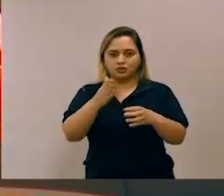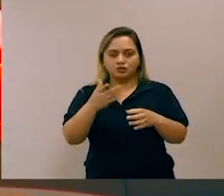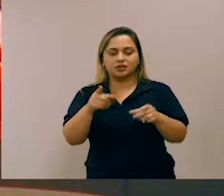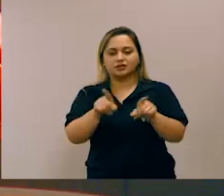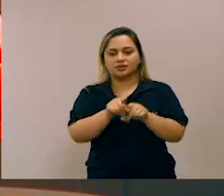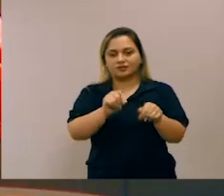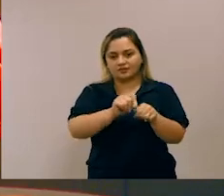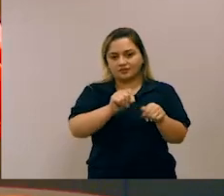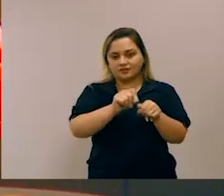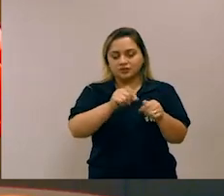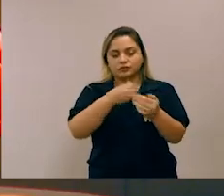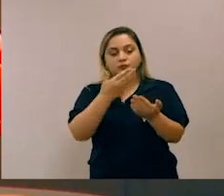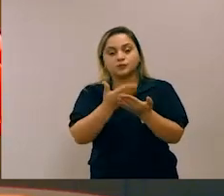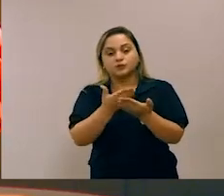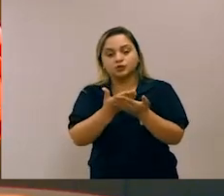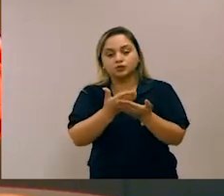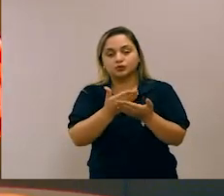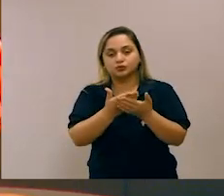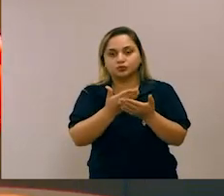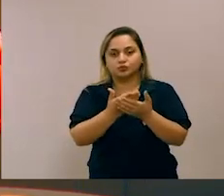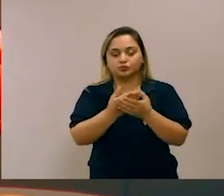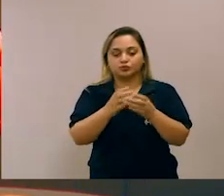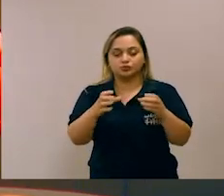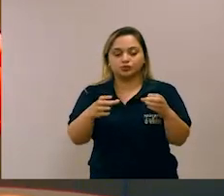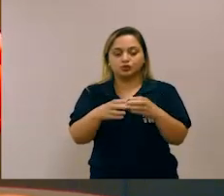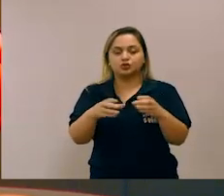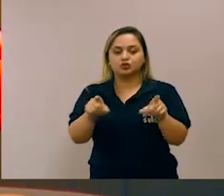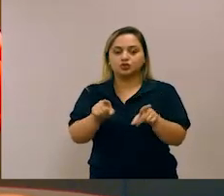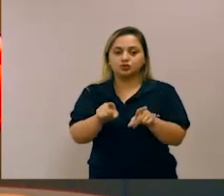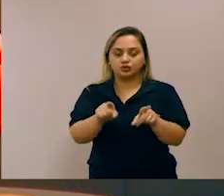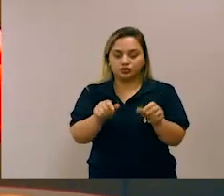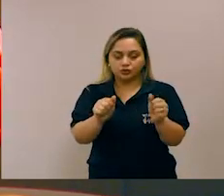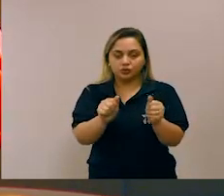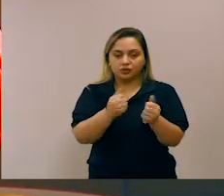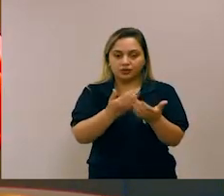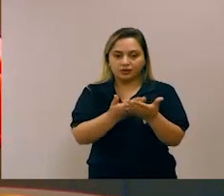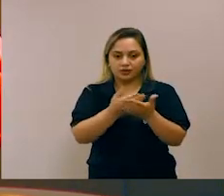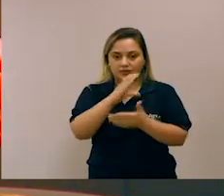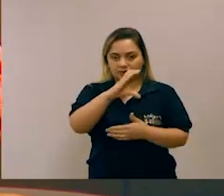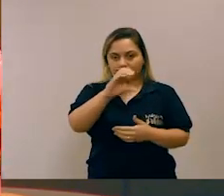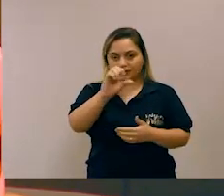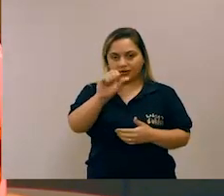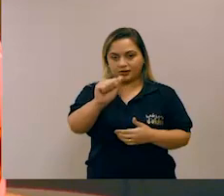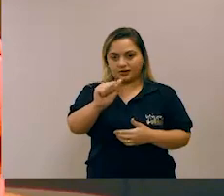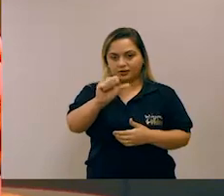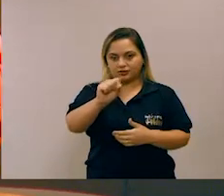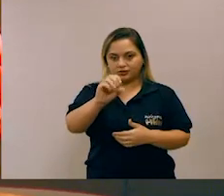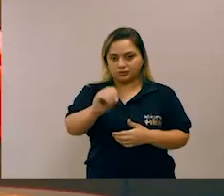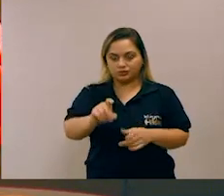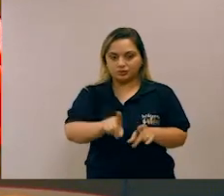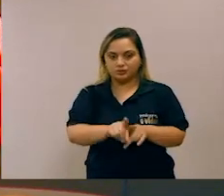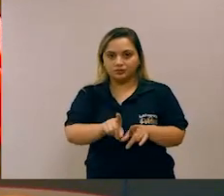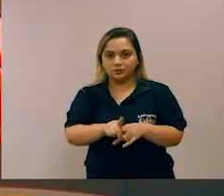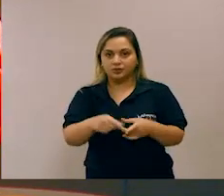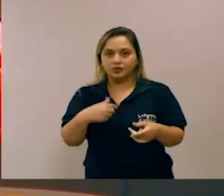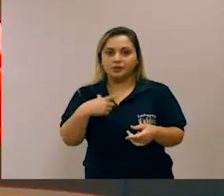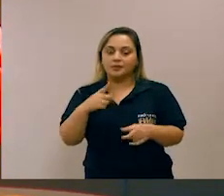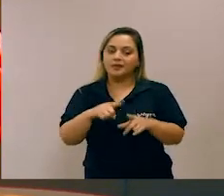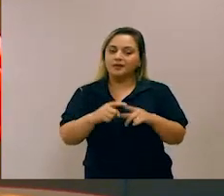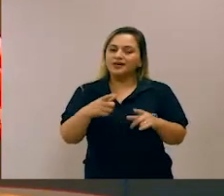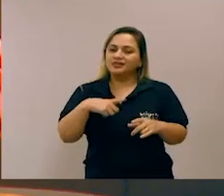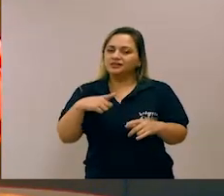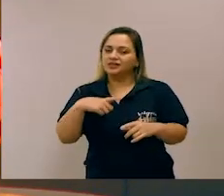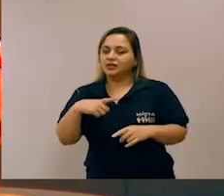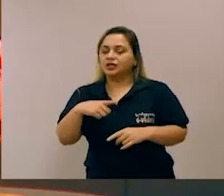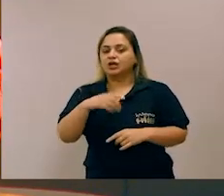case study. But this case study is only going to take place after the operations are over. But why have